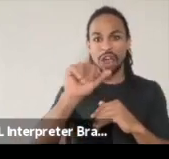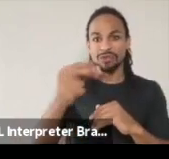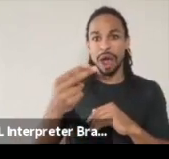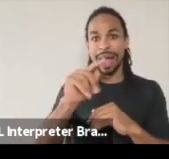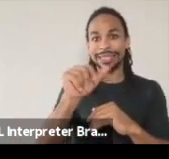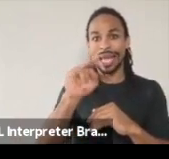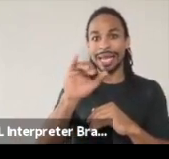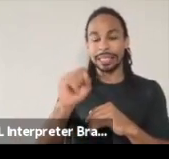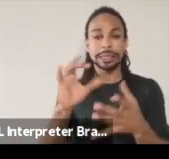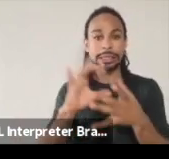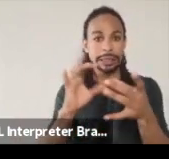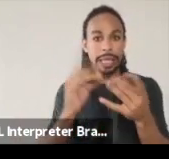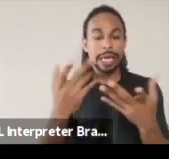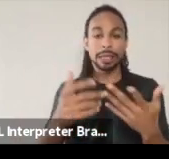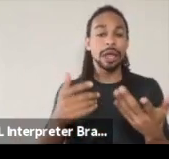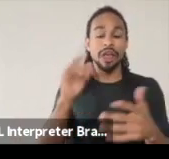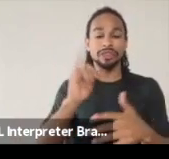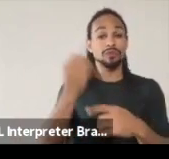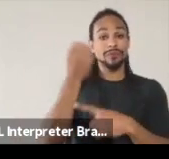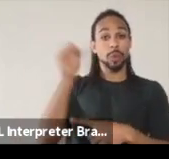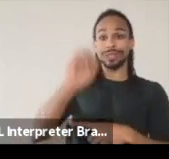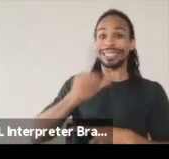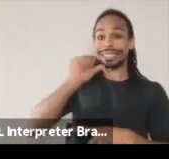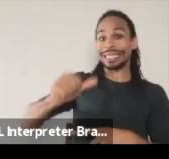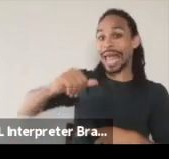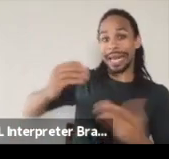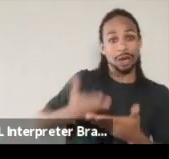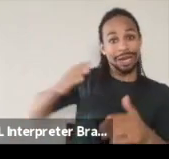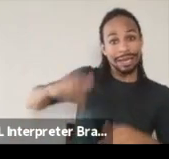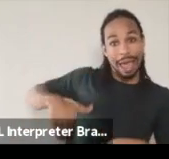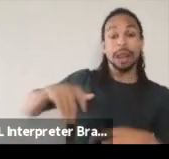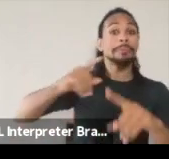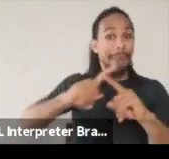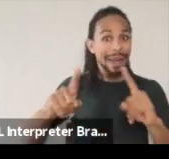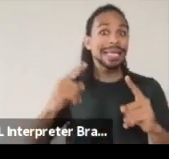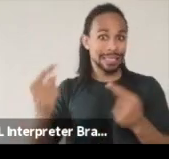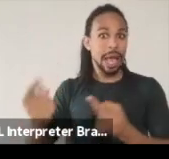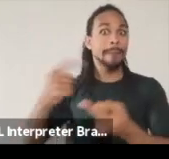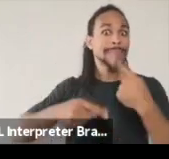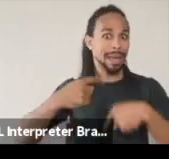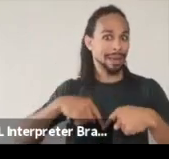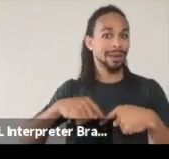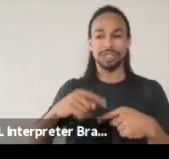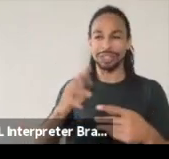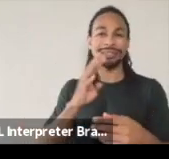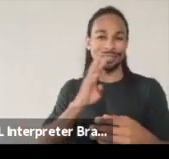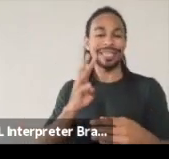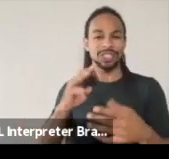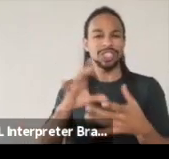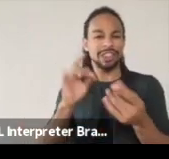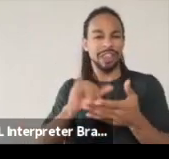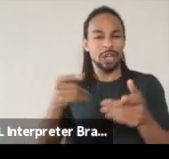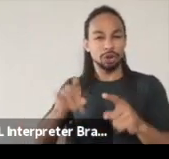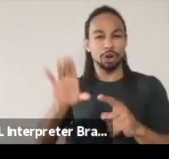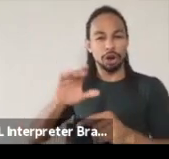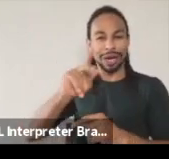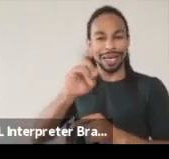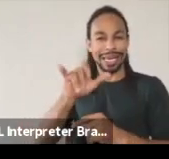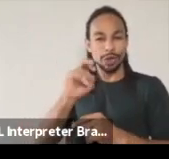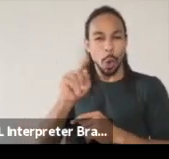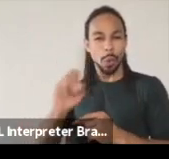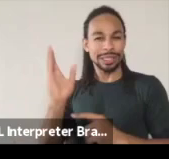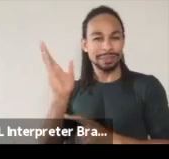keynote, the revolution is not here yet, but it's coming. And part of our work individually as survivors is to